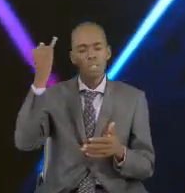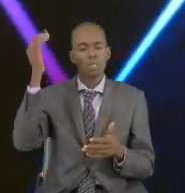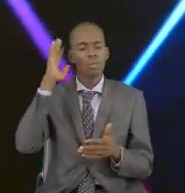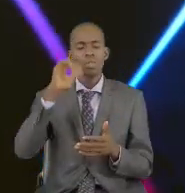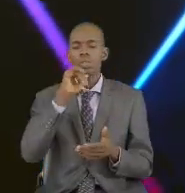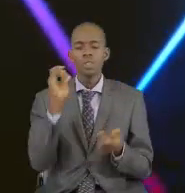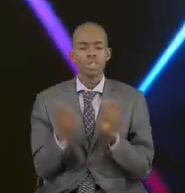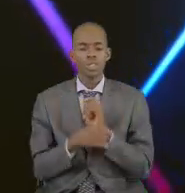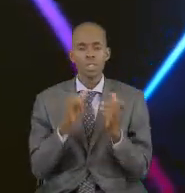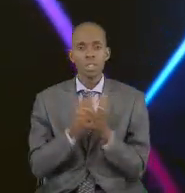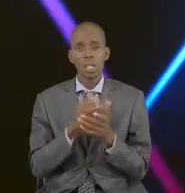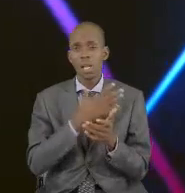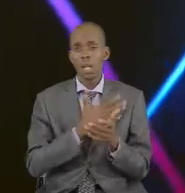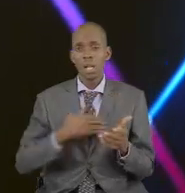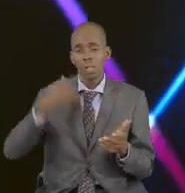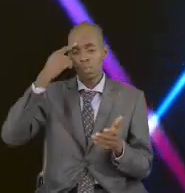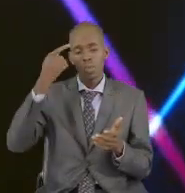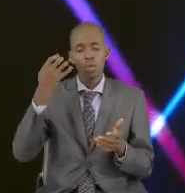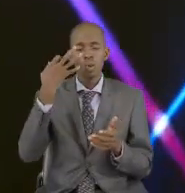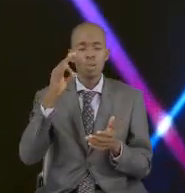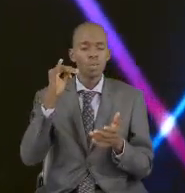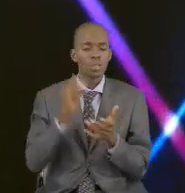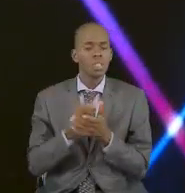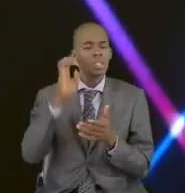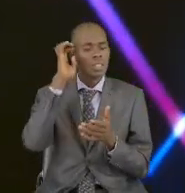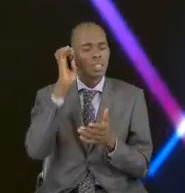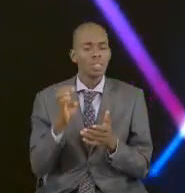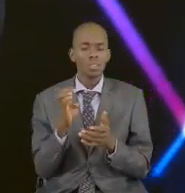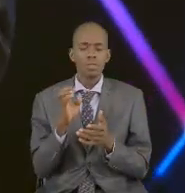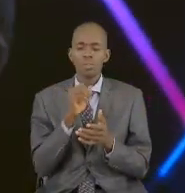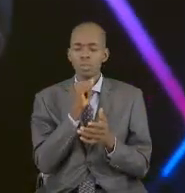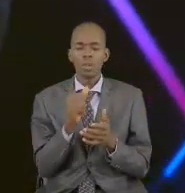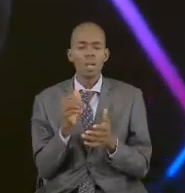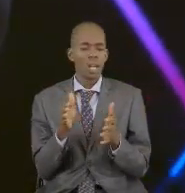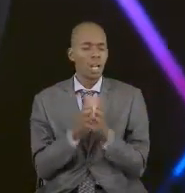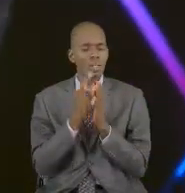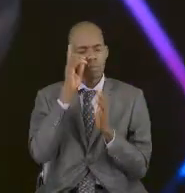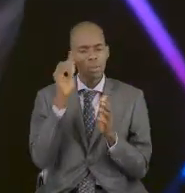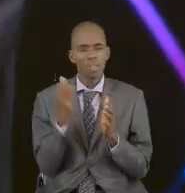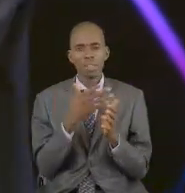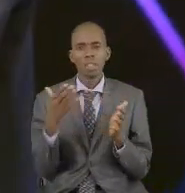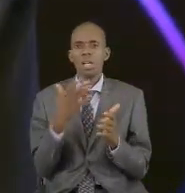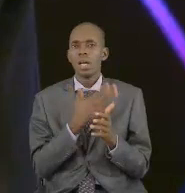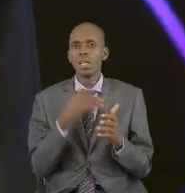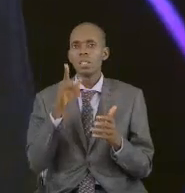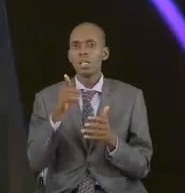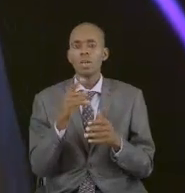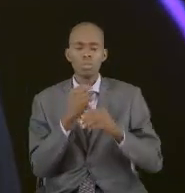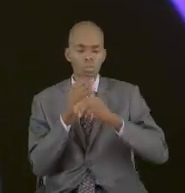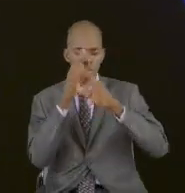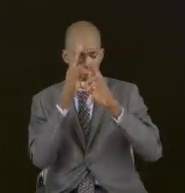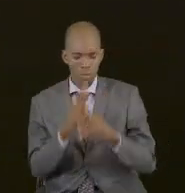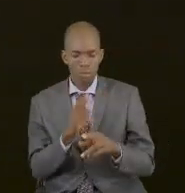of that, he cared not for any man, and thou regardest not the